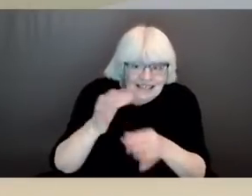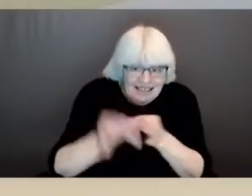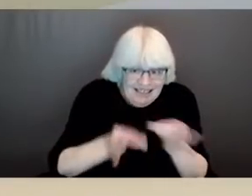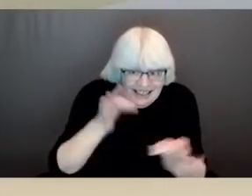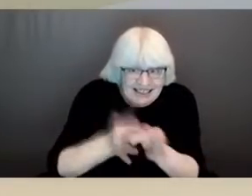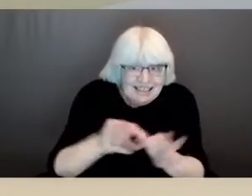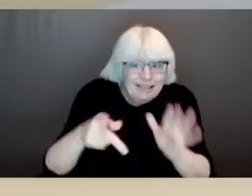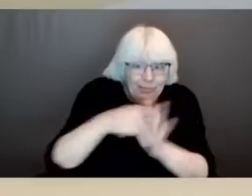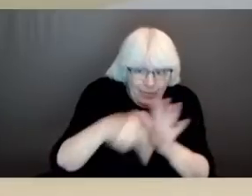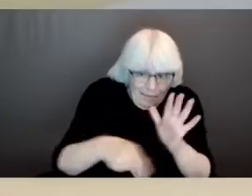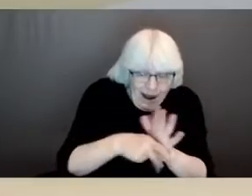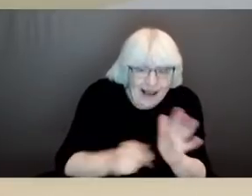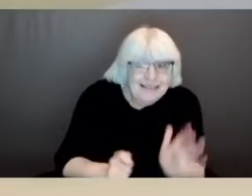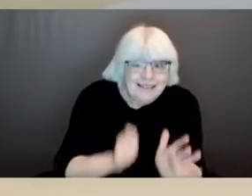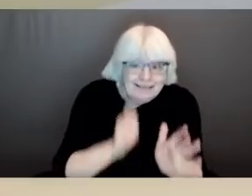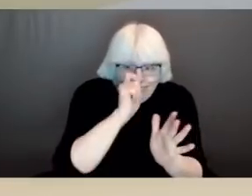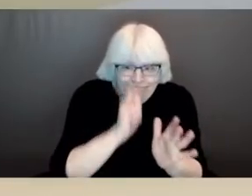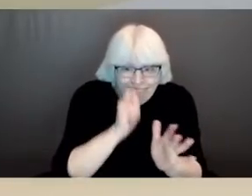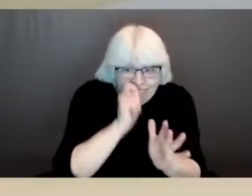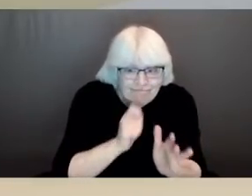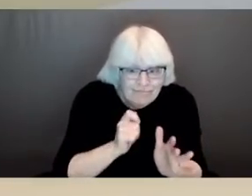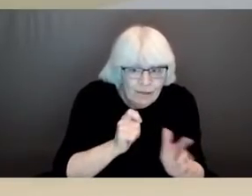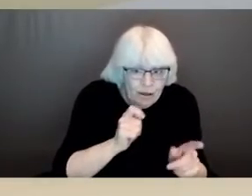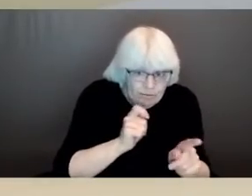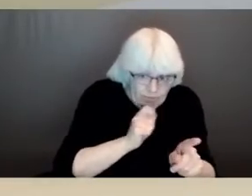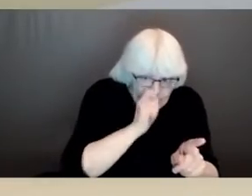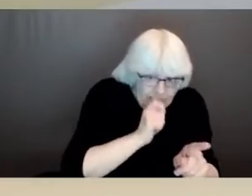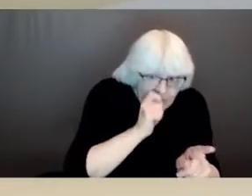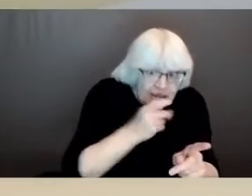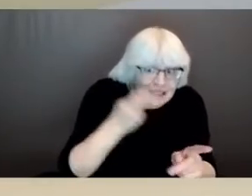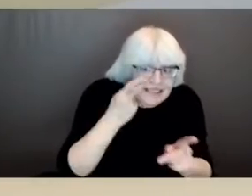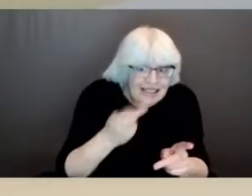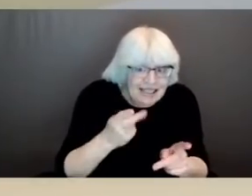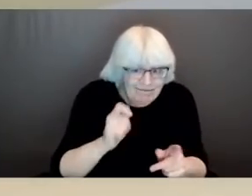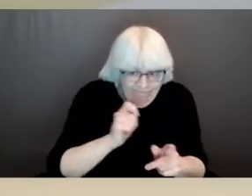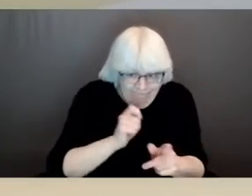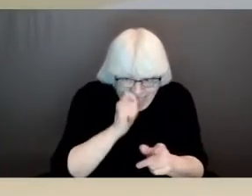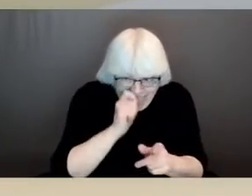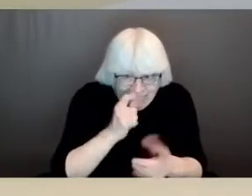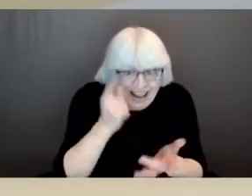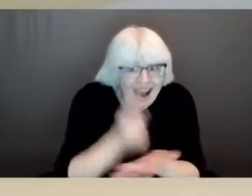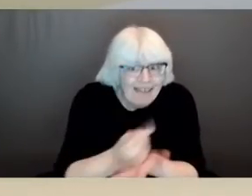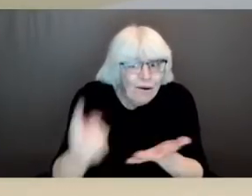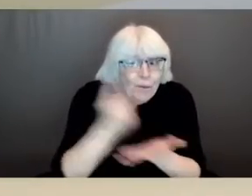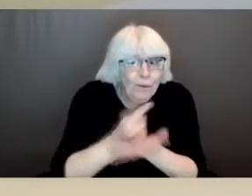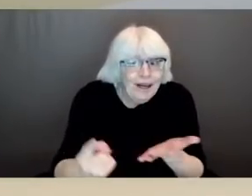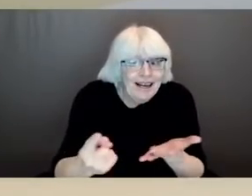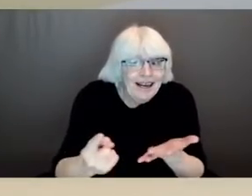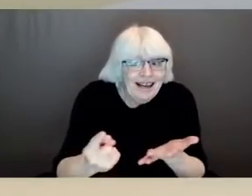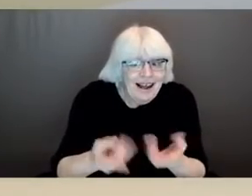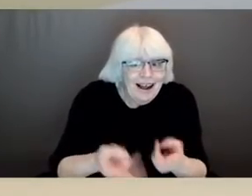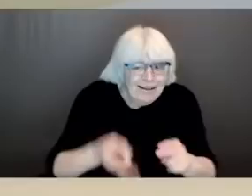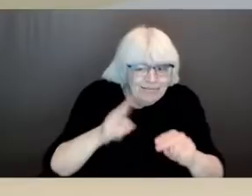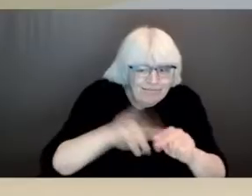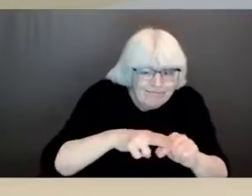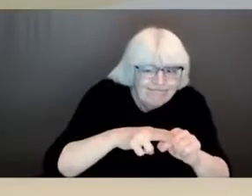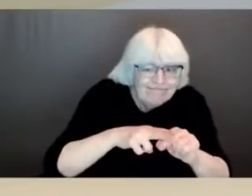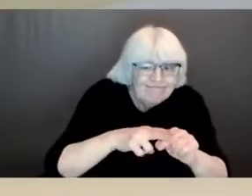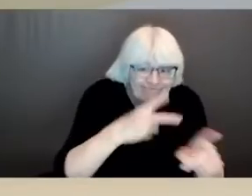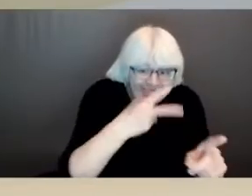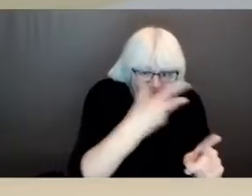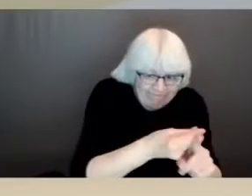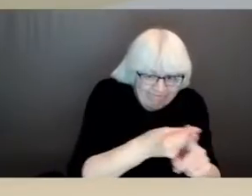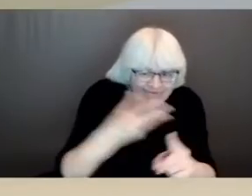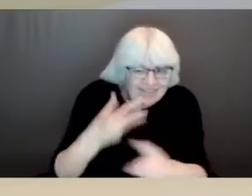people who need to be tested every week change and go up. For instance, in the